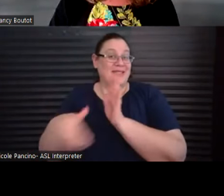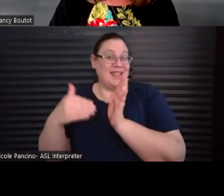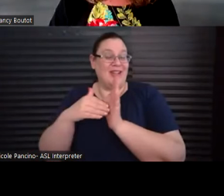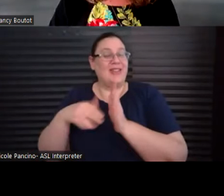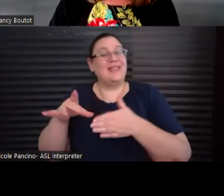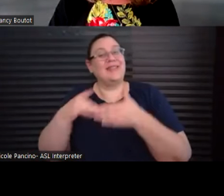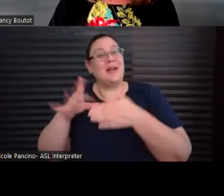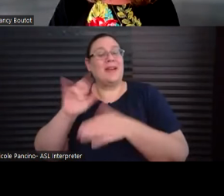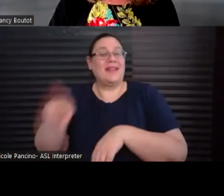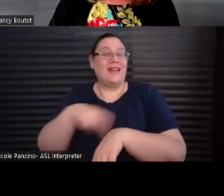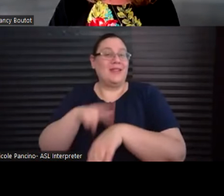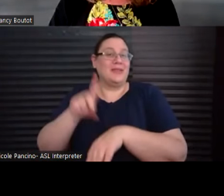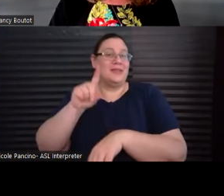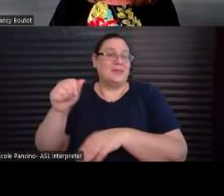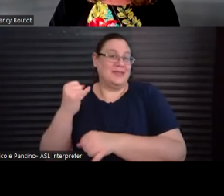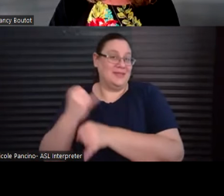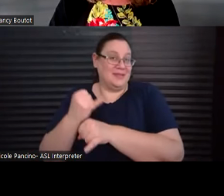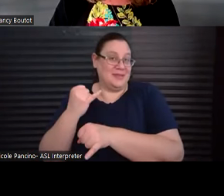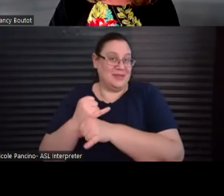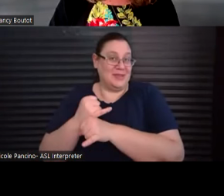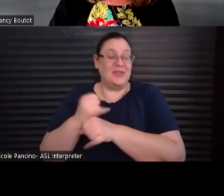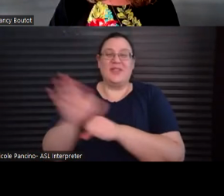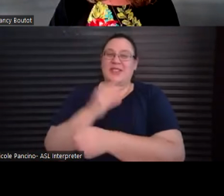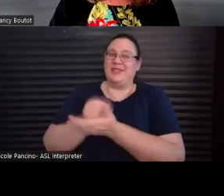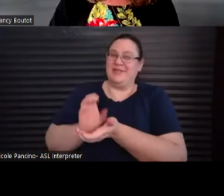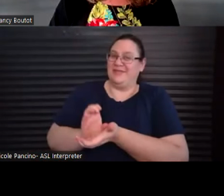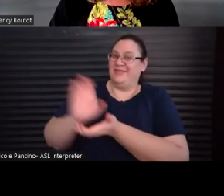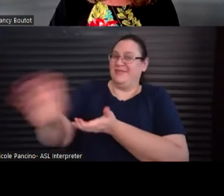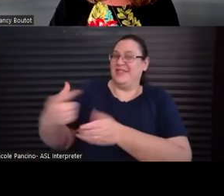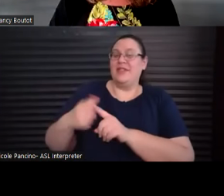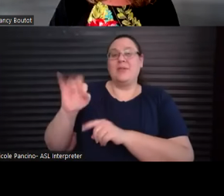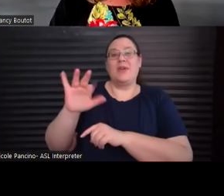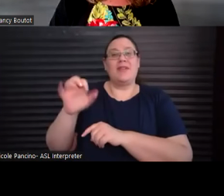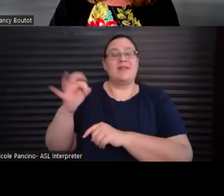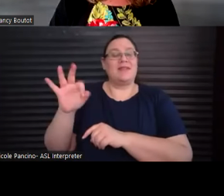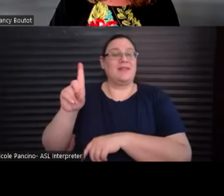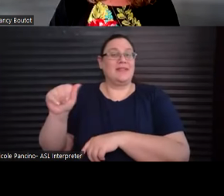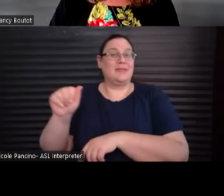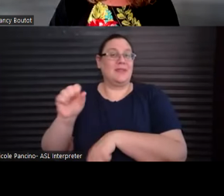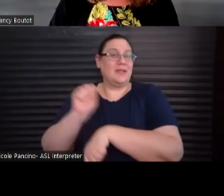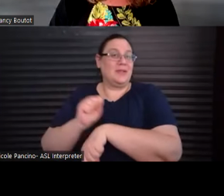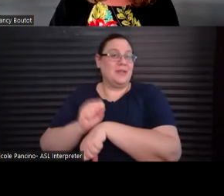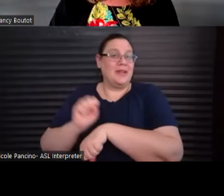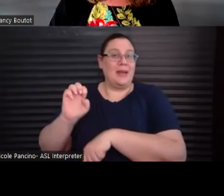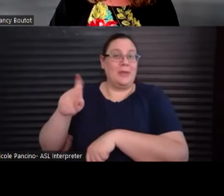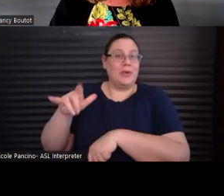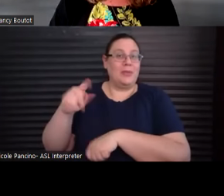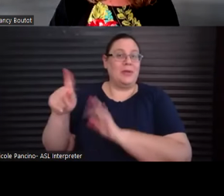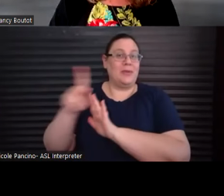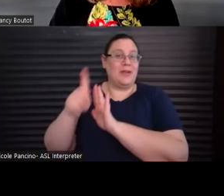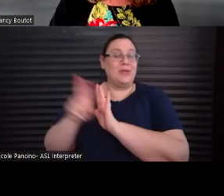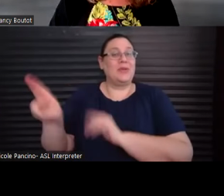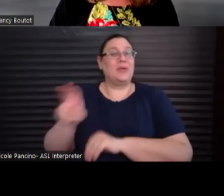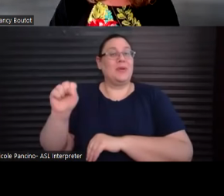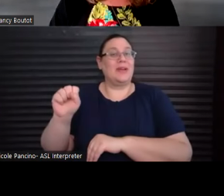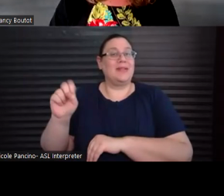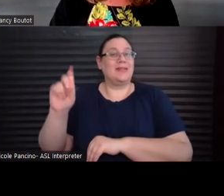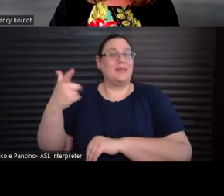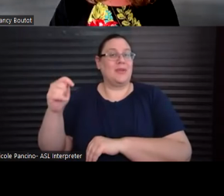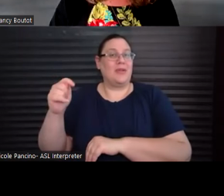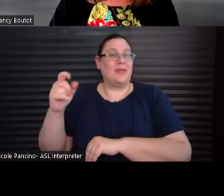Disability Institute and is fully funded by the Office of Disability Employment Policy, U.S. Department of Labor. Next